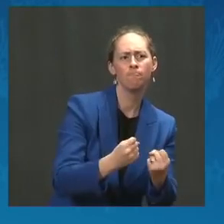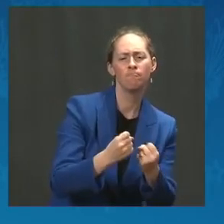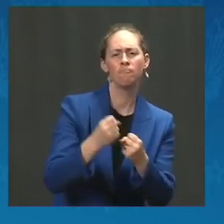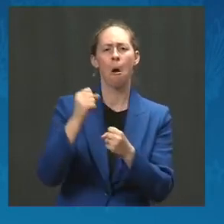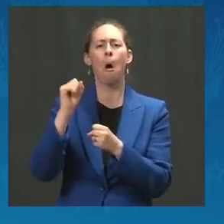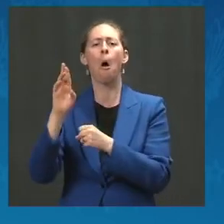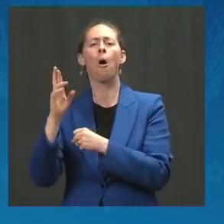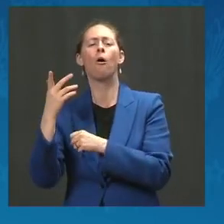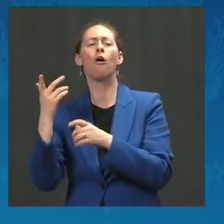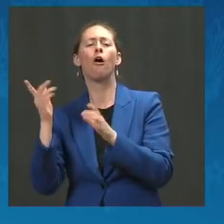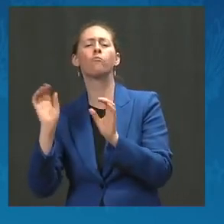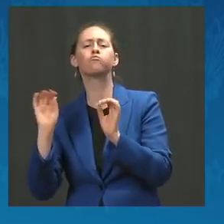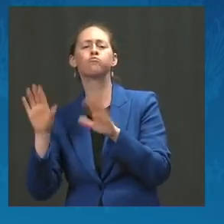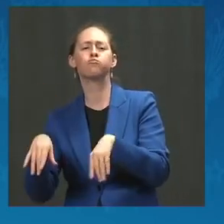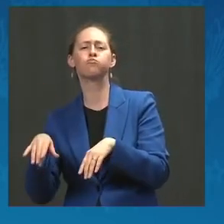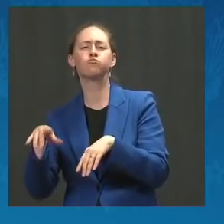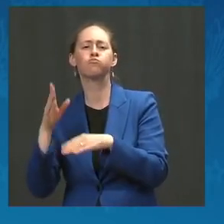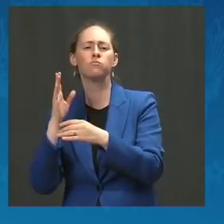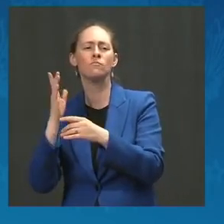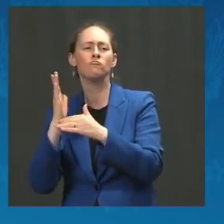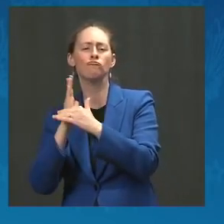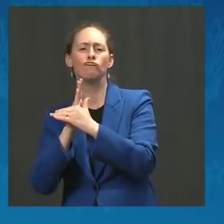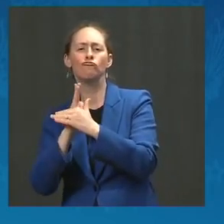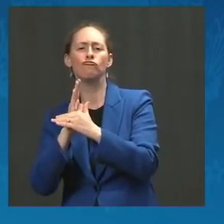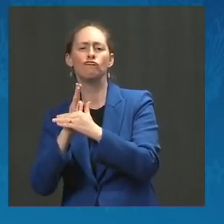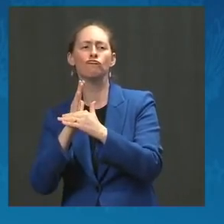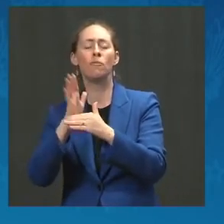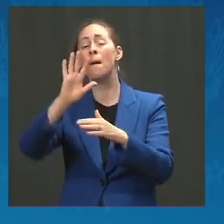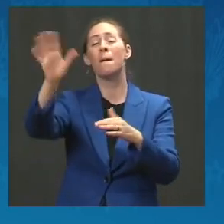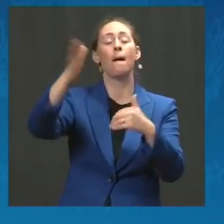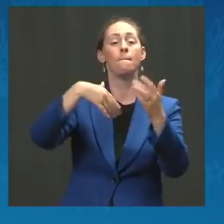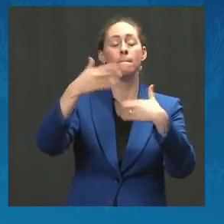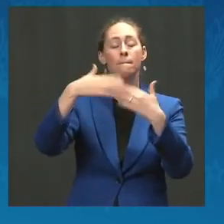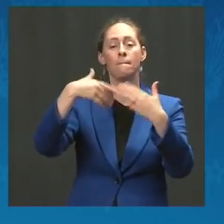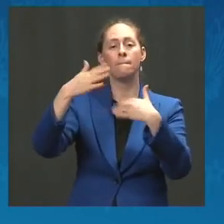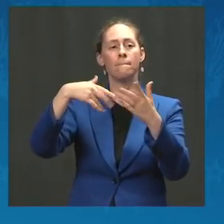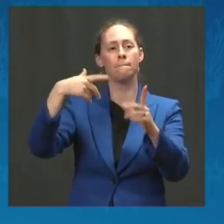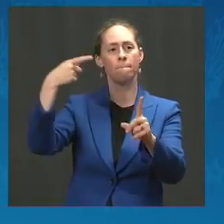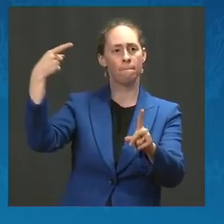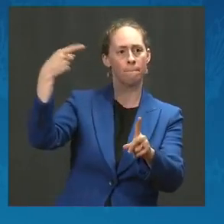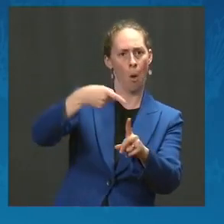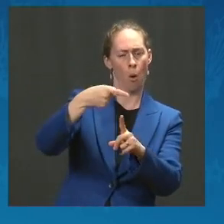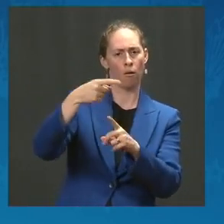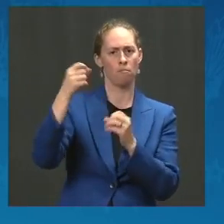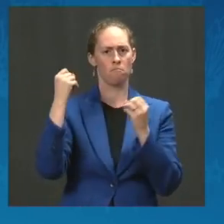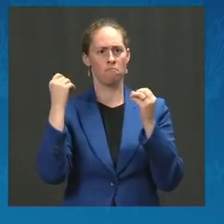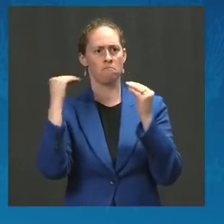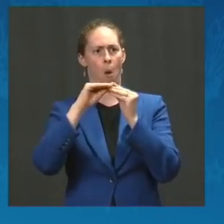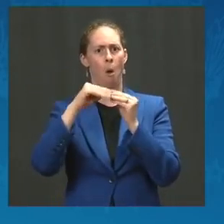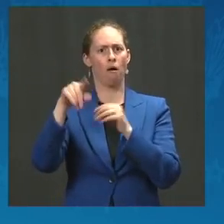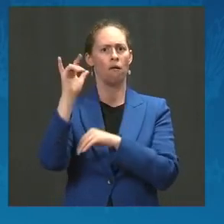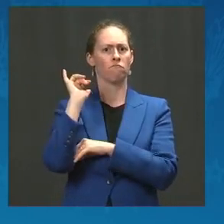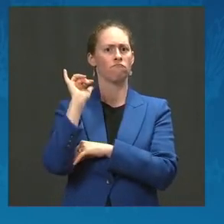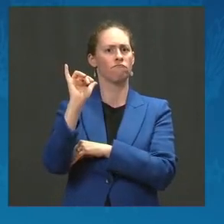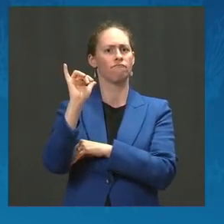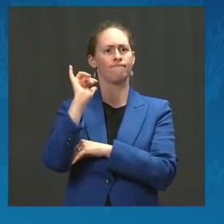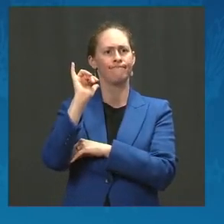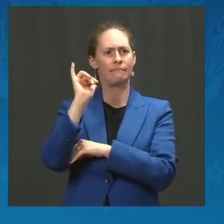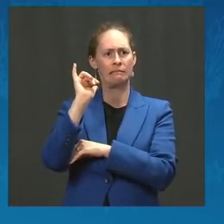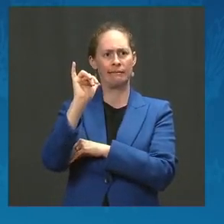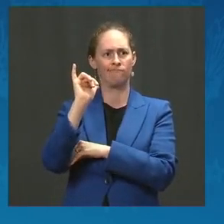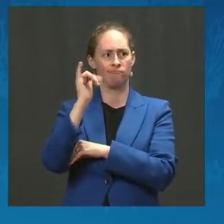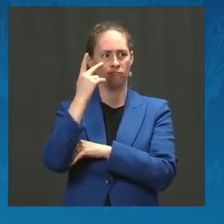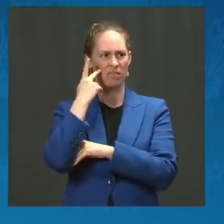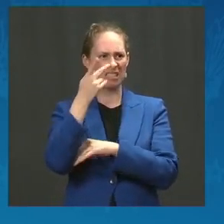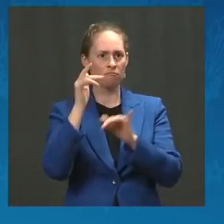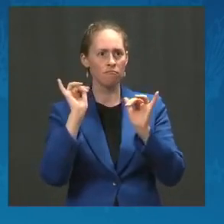more aware they become, then we have these surges of people going out and getting vaccinated. And it just keeps building. I'm sorry, sir.